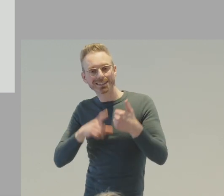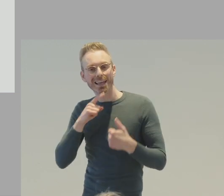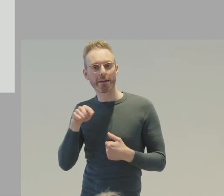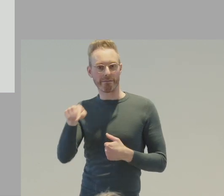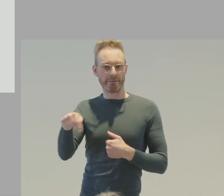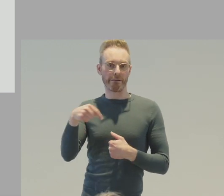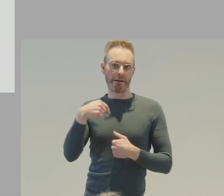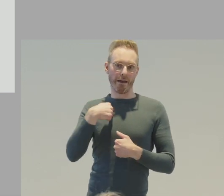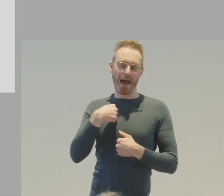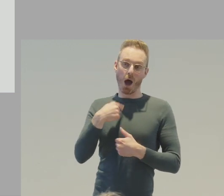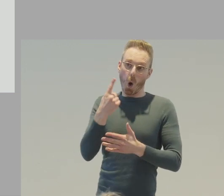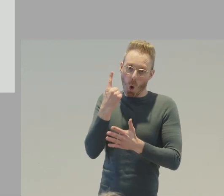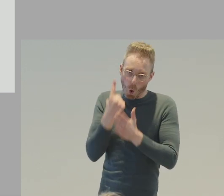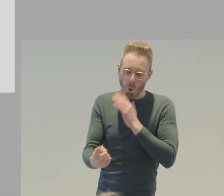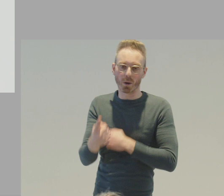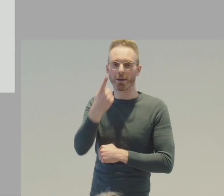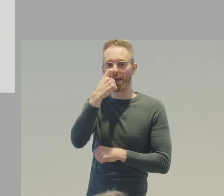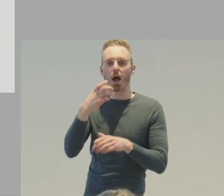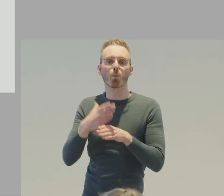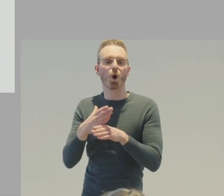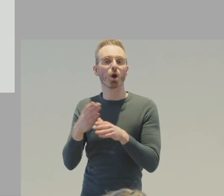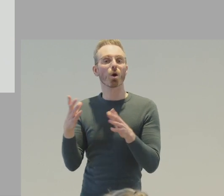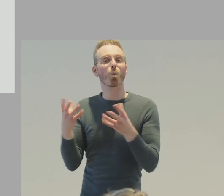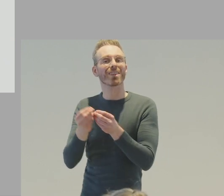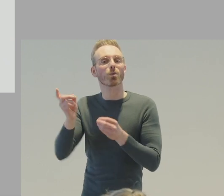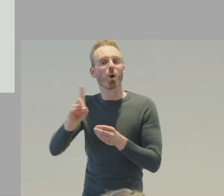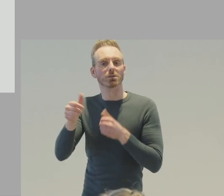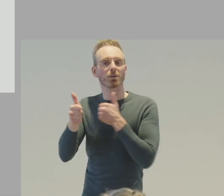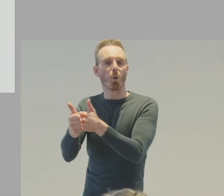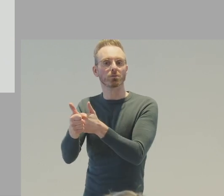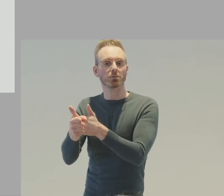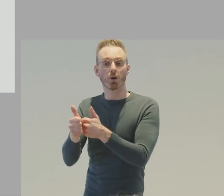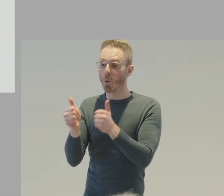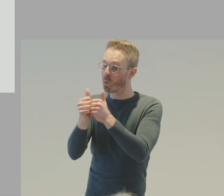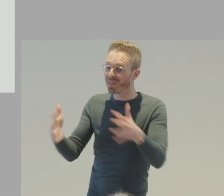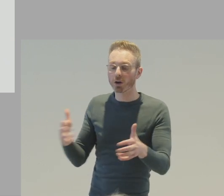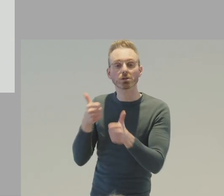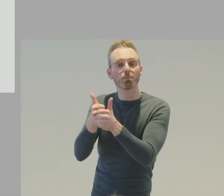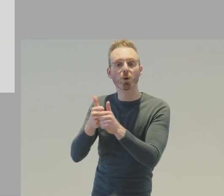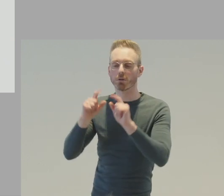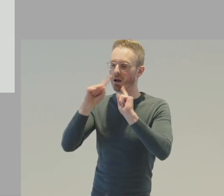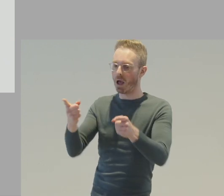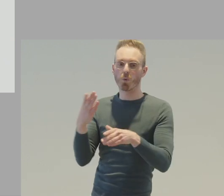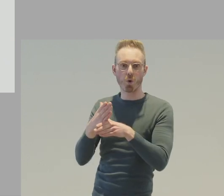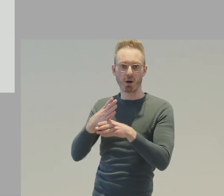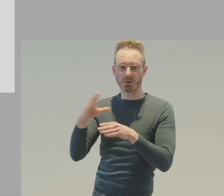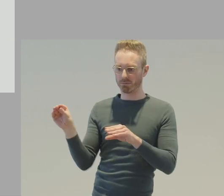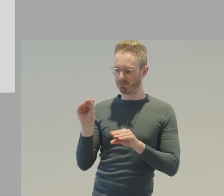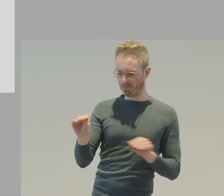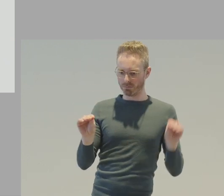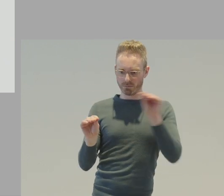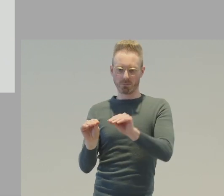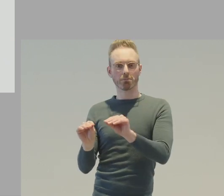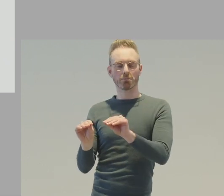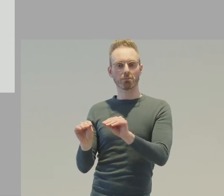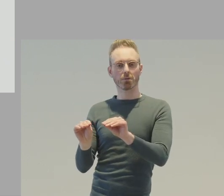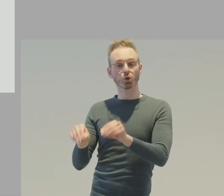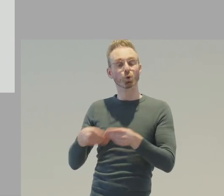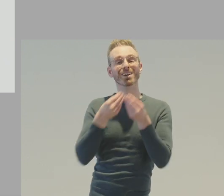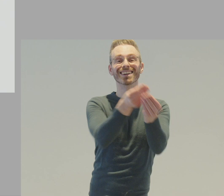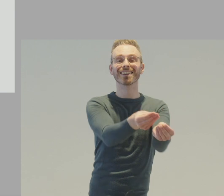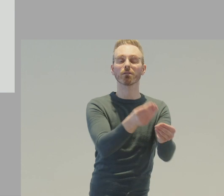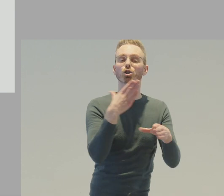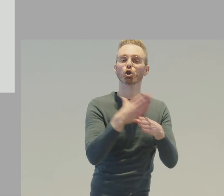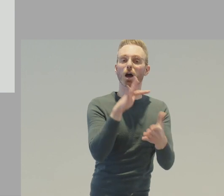supported. And then you give these to the job centre. The reason for this is that what might happen is somebody has